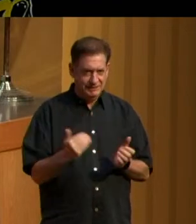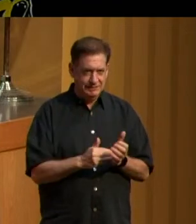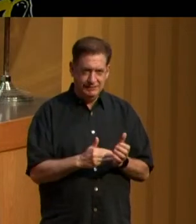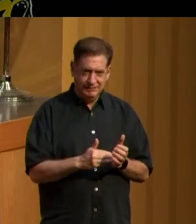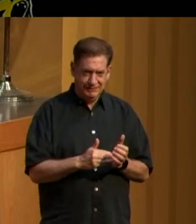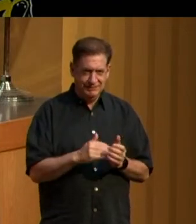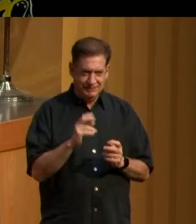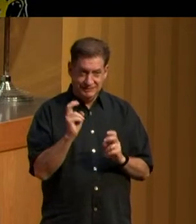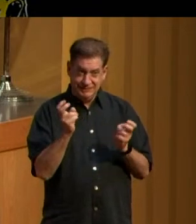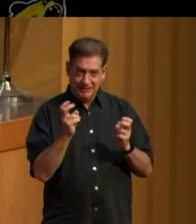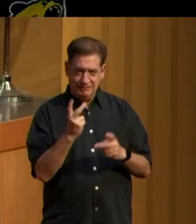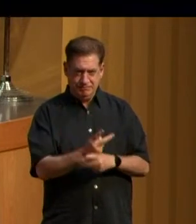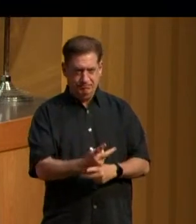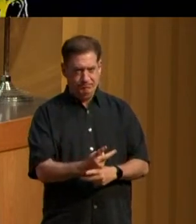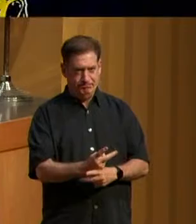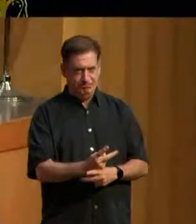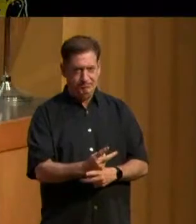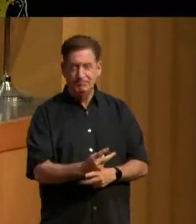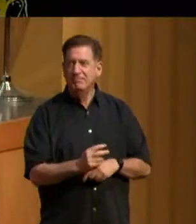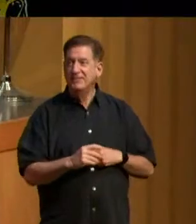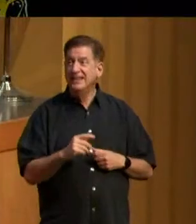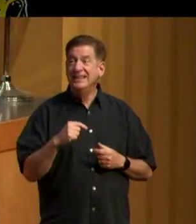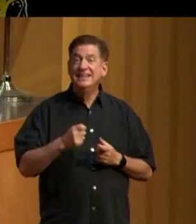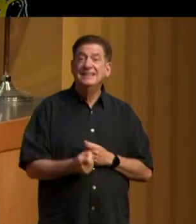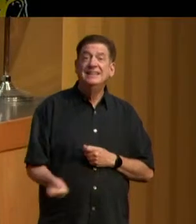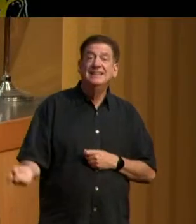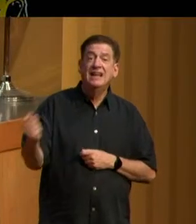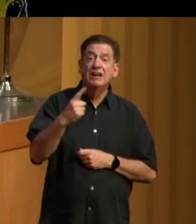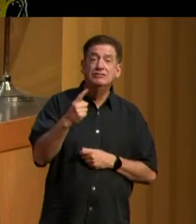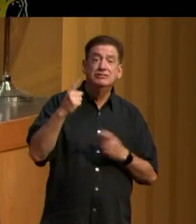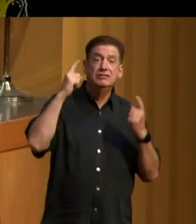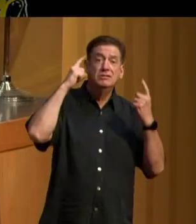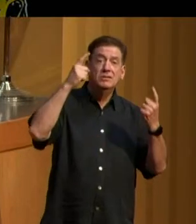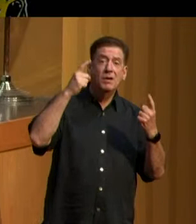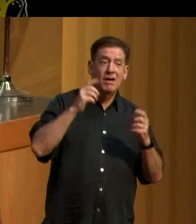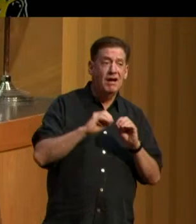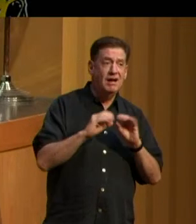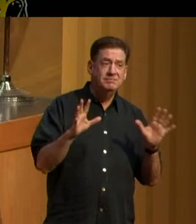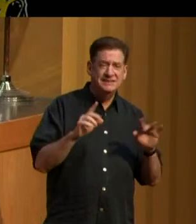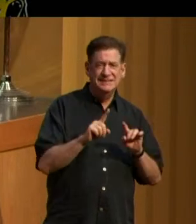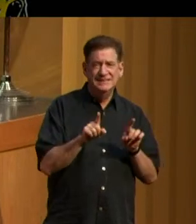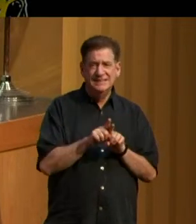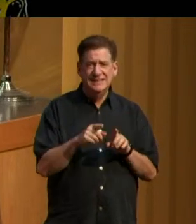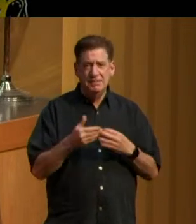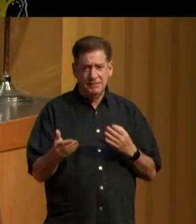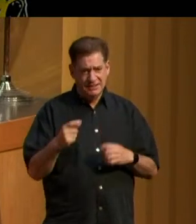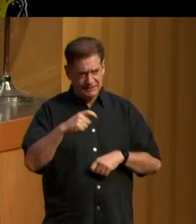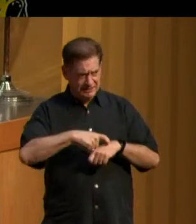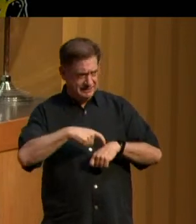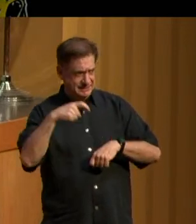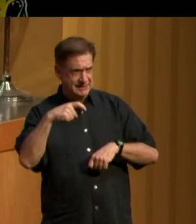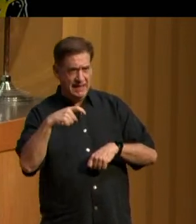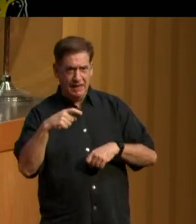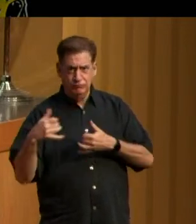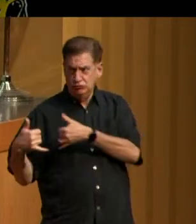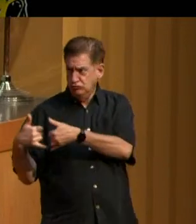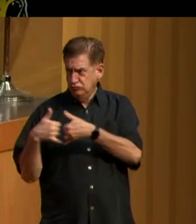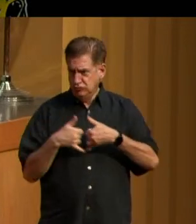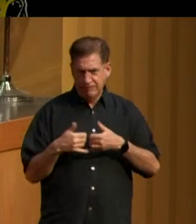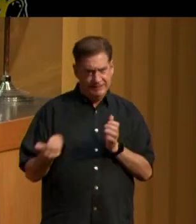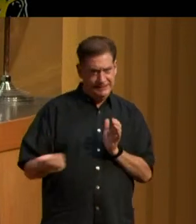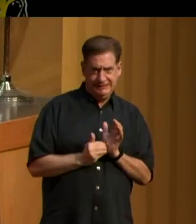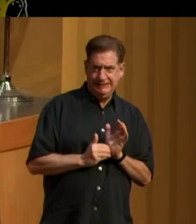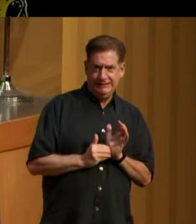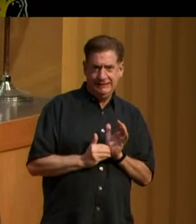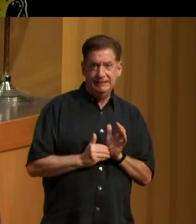that title home. Well, next year's goals, obviously same thing, like it's time to bring another trophy home, and I think all the